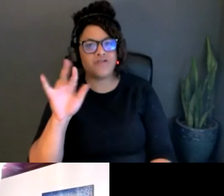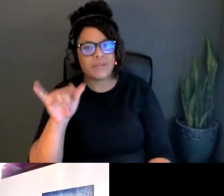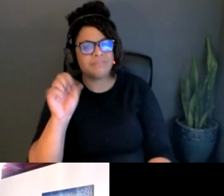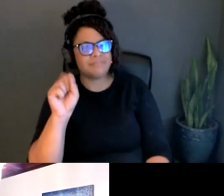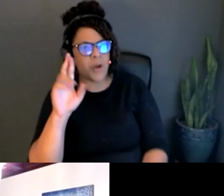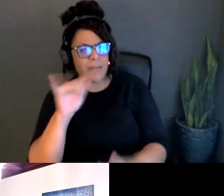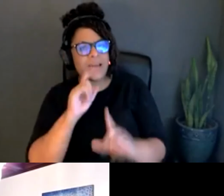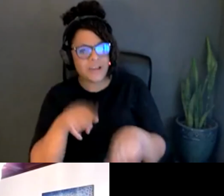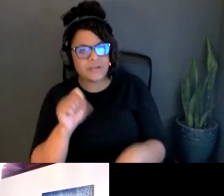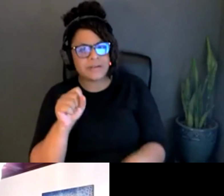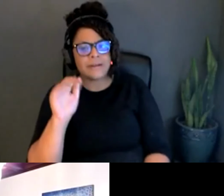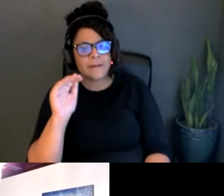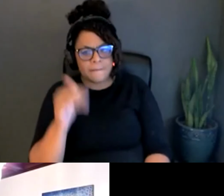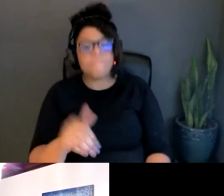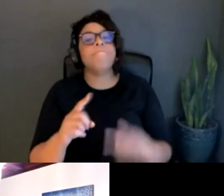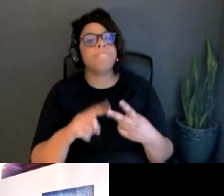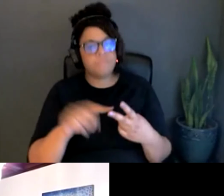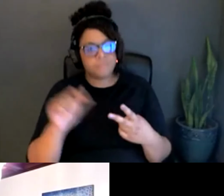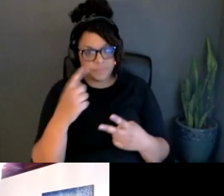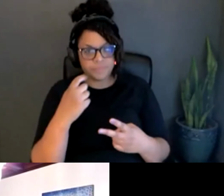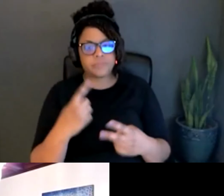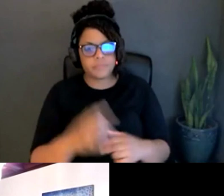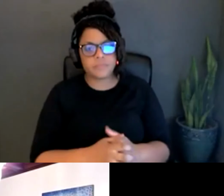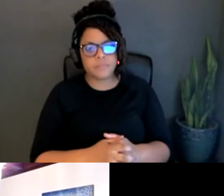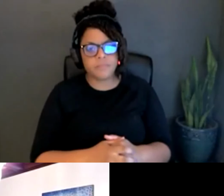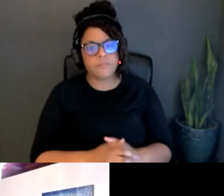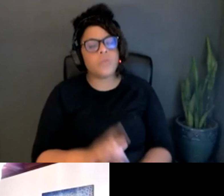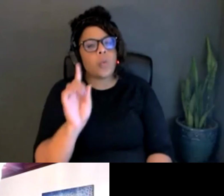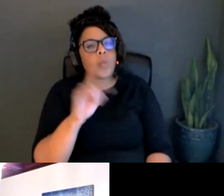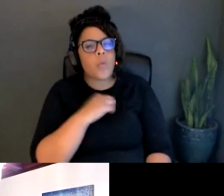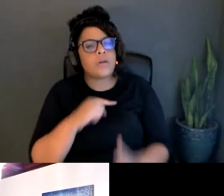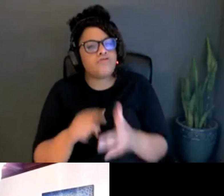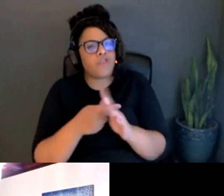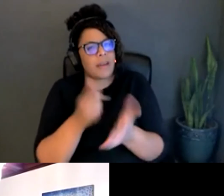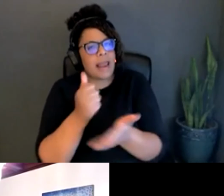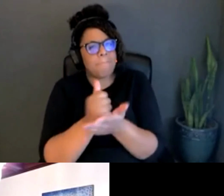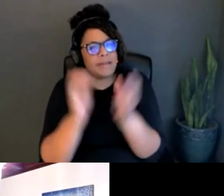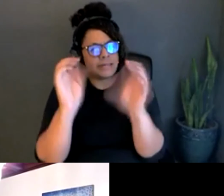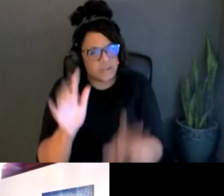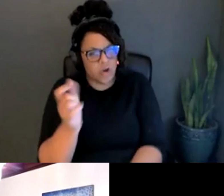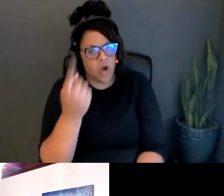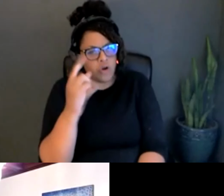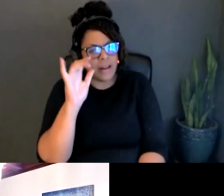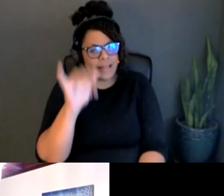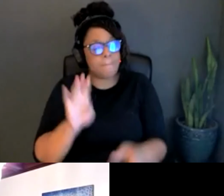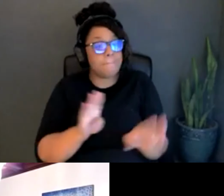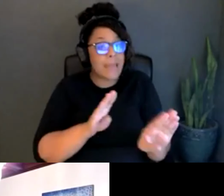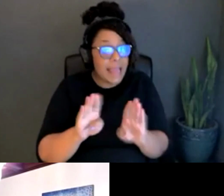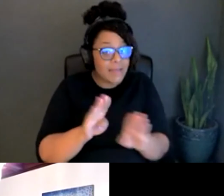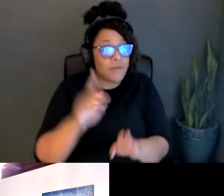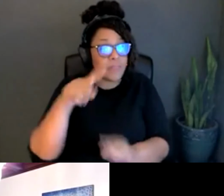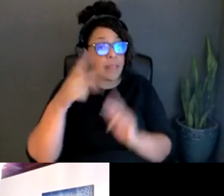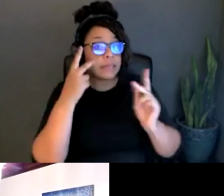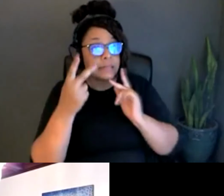And let me see, there is another question here. Where can we start in helping teachers understand that the behaviors that they are